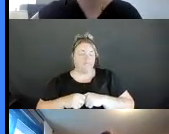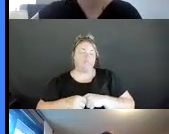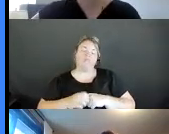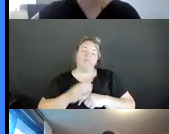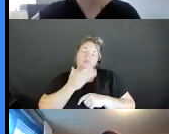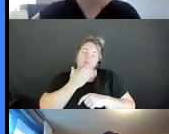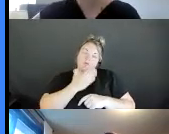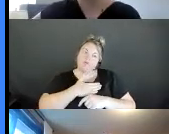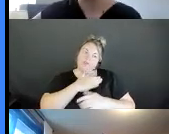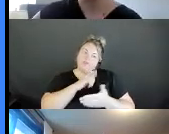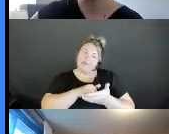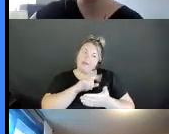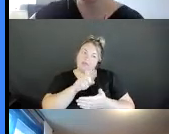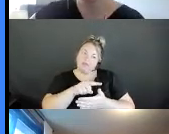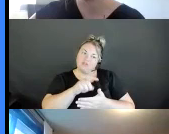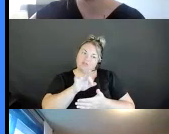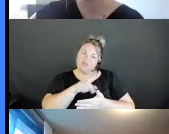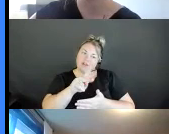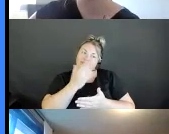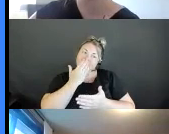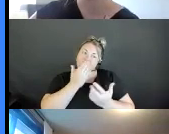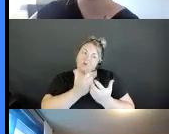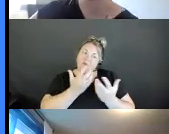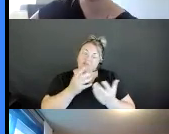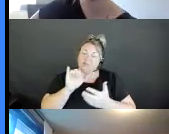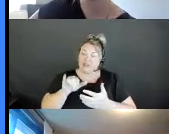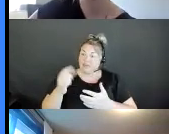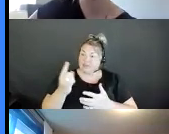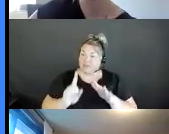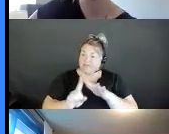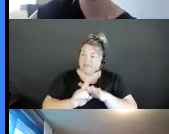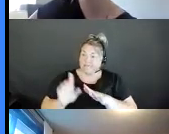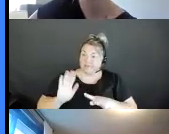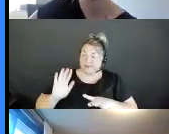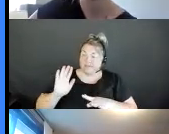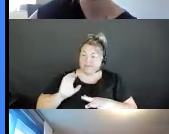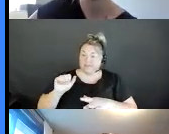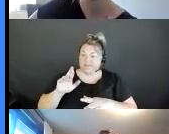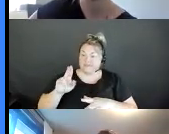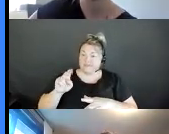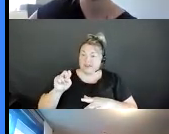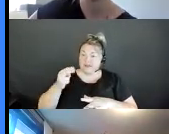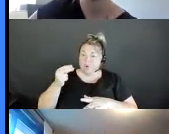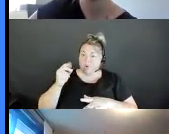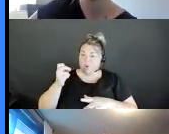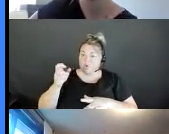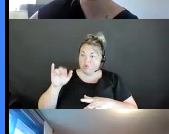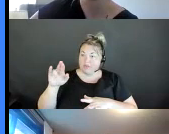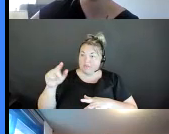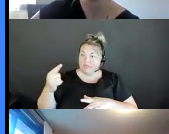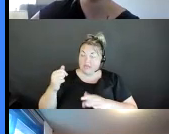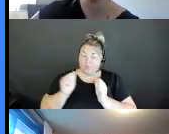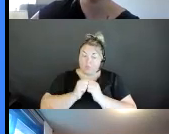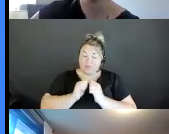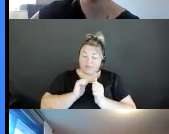that question, Frank. Thank you so much. That was something that did come up in previous stakeholdering, and with the passage of